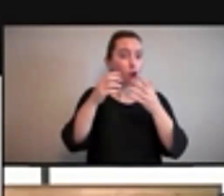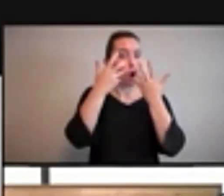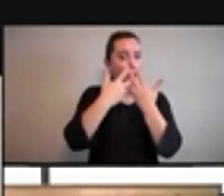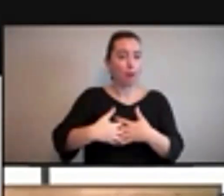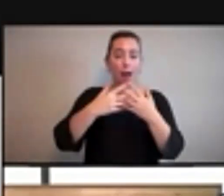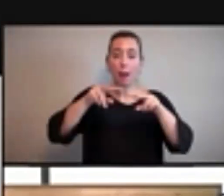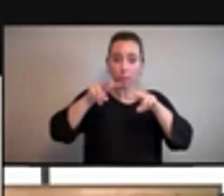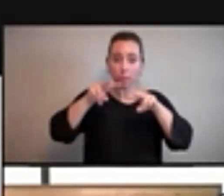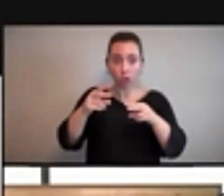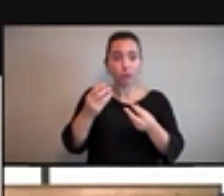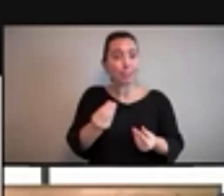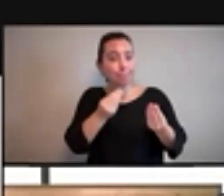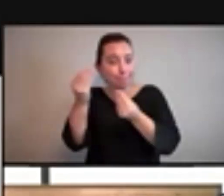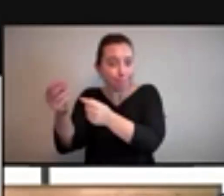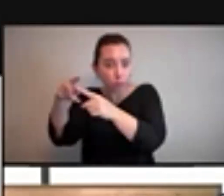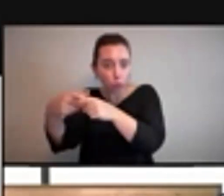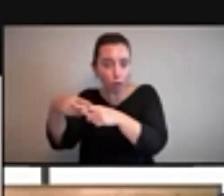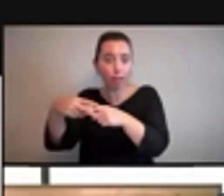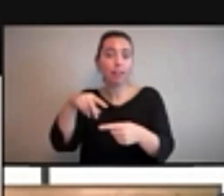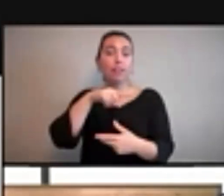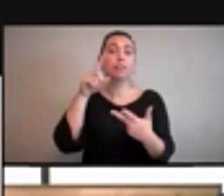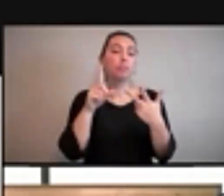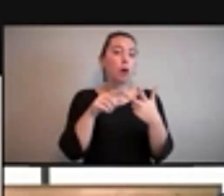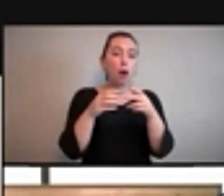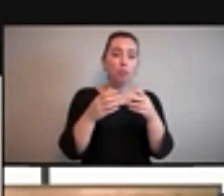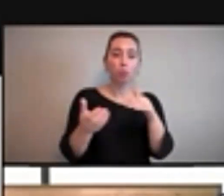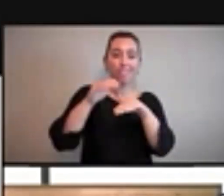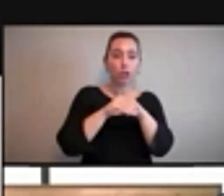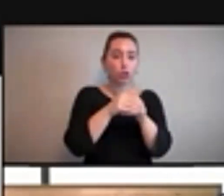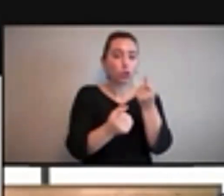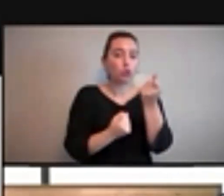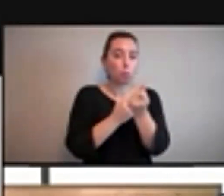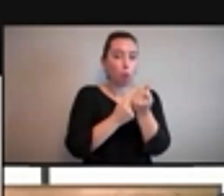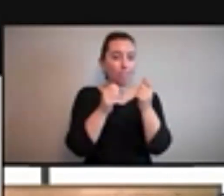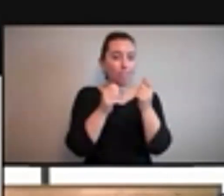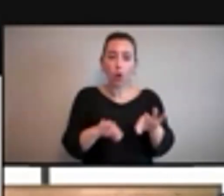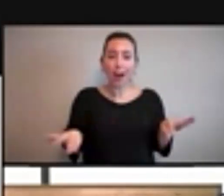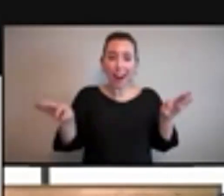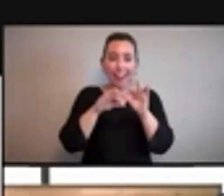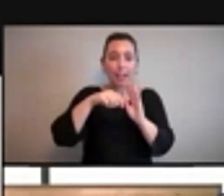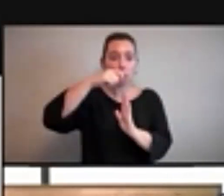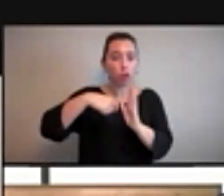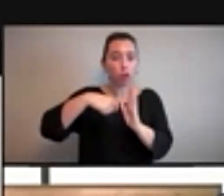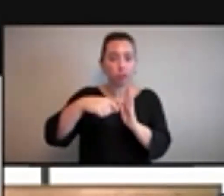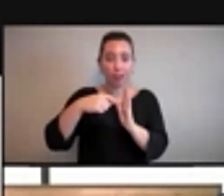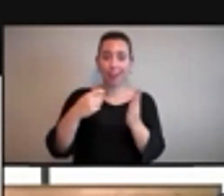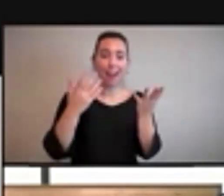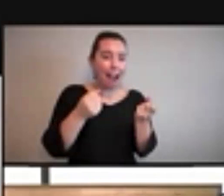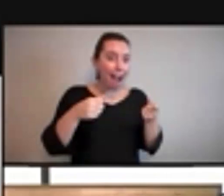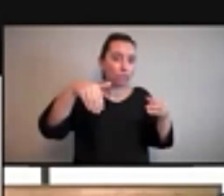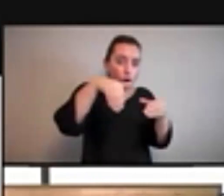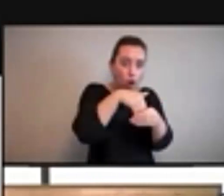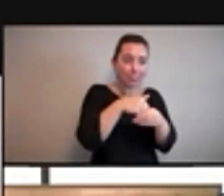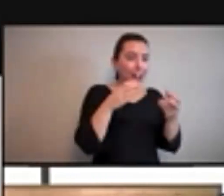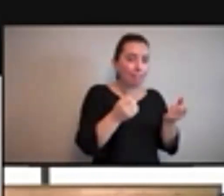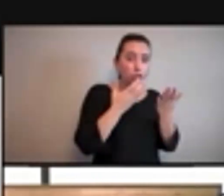offer professional support for key projects. So the one thing is about the existing landscape of content that we've got. The other thing is that we